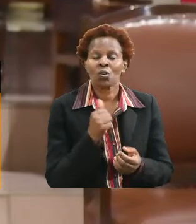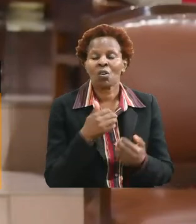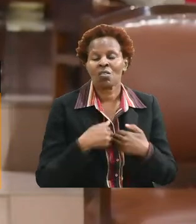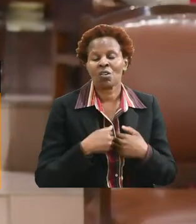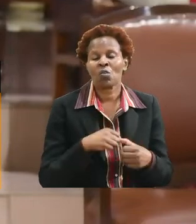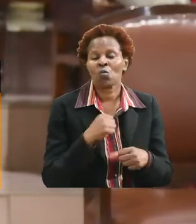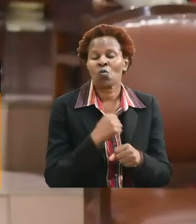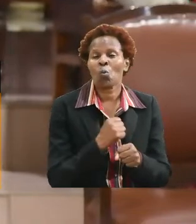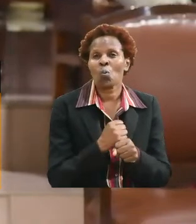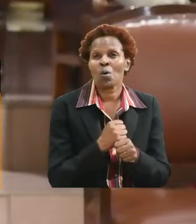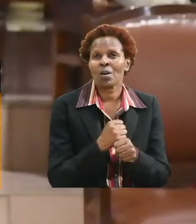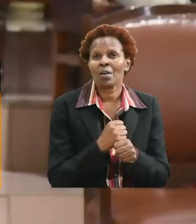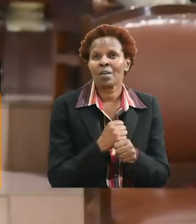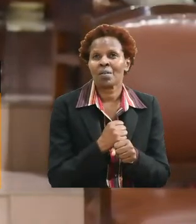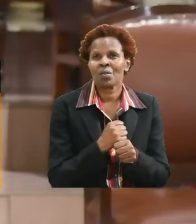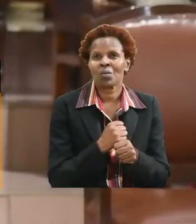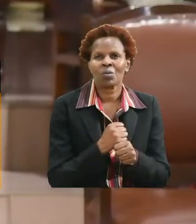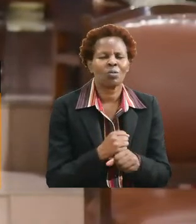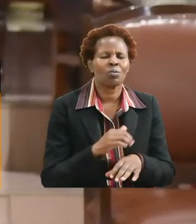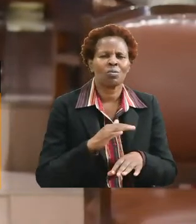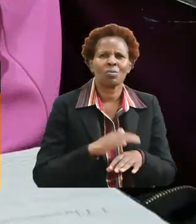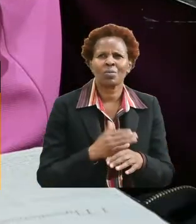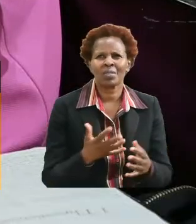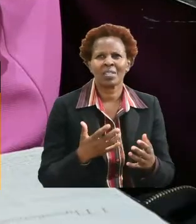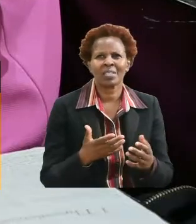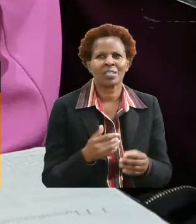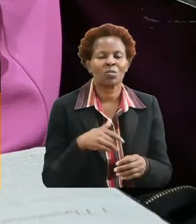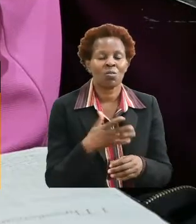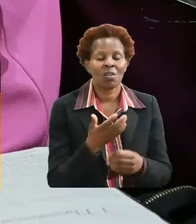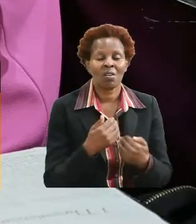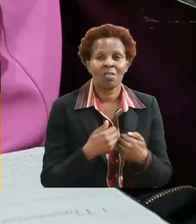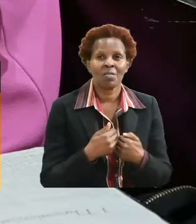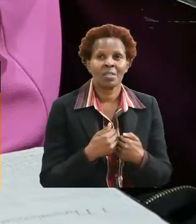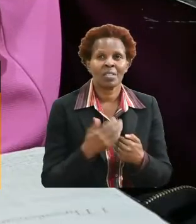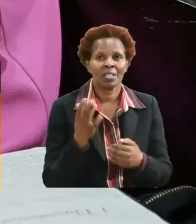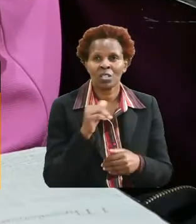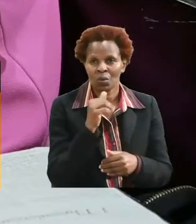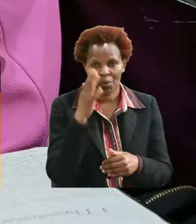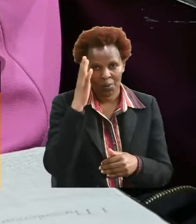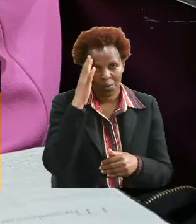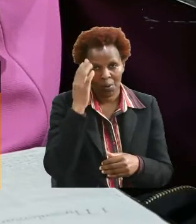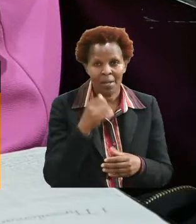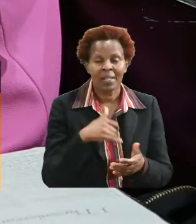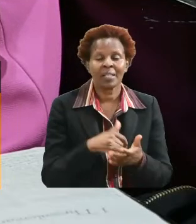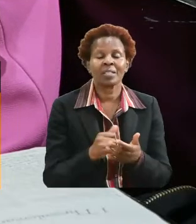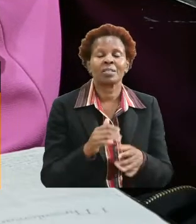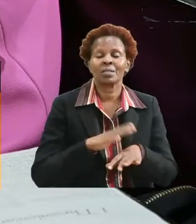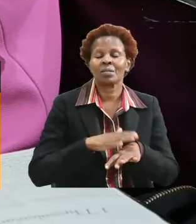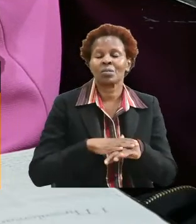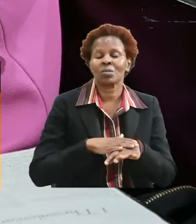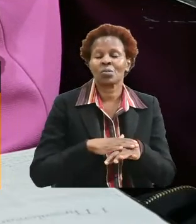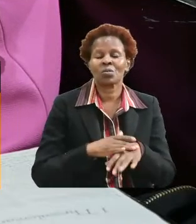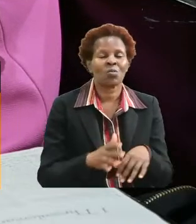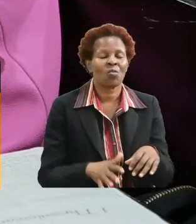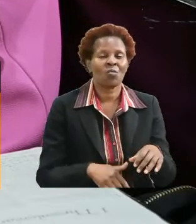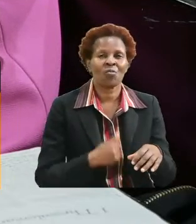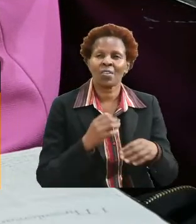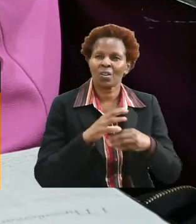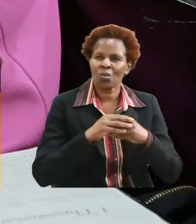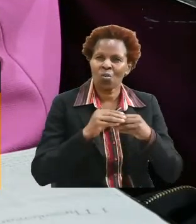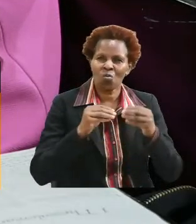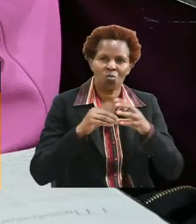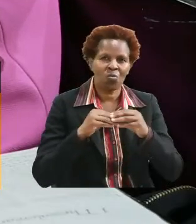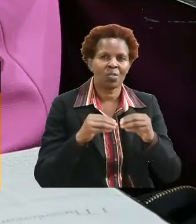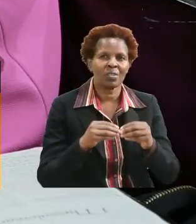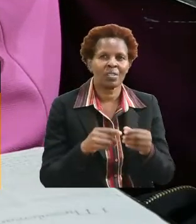or something that is precious to you? I may not know, but it is good to feel comforted this